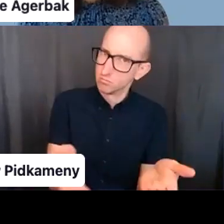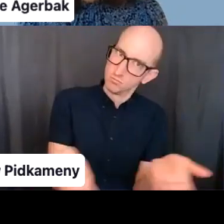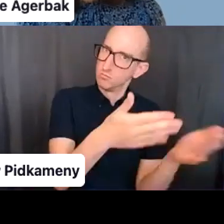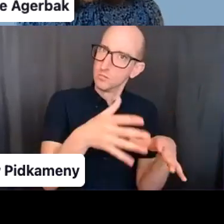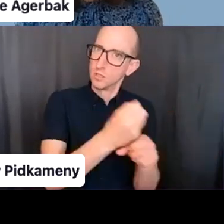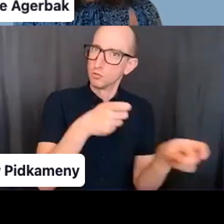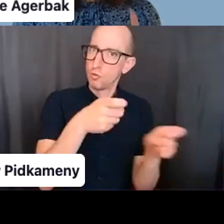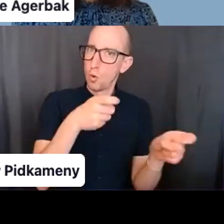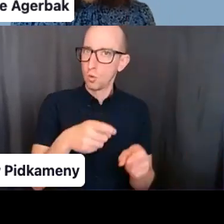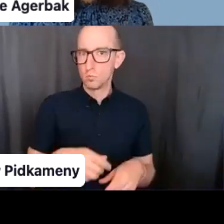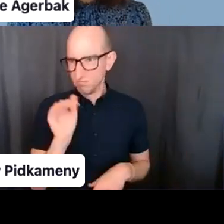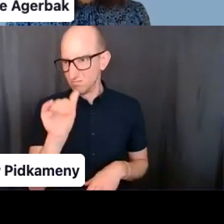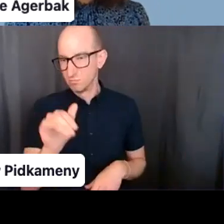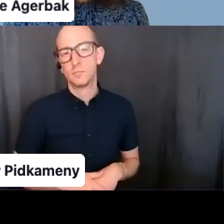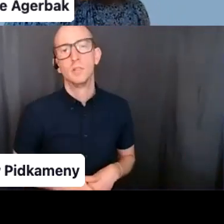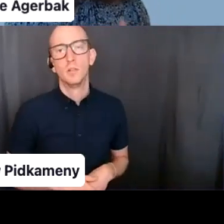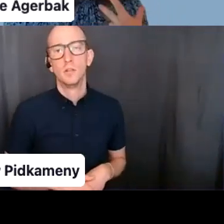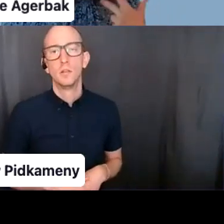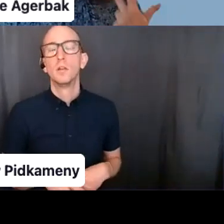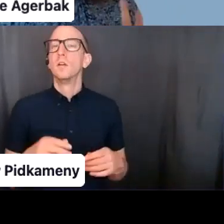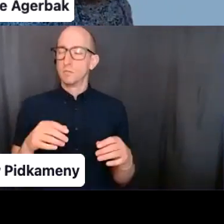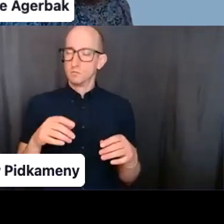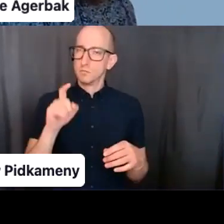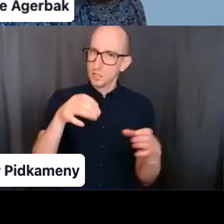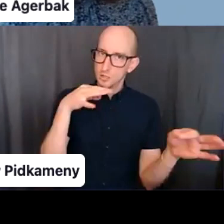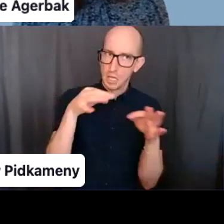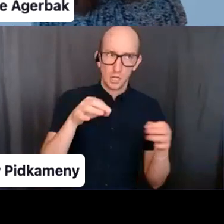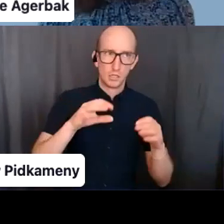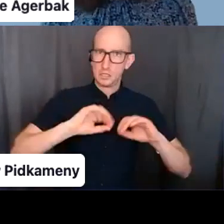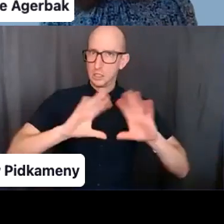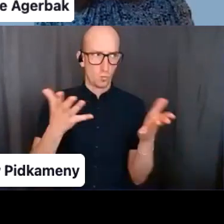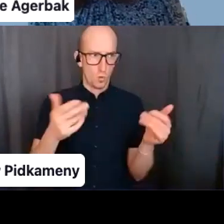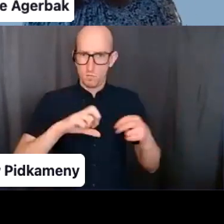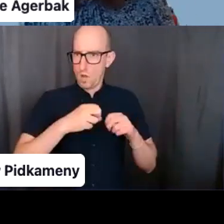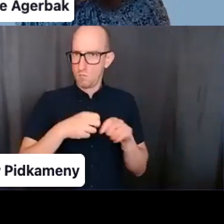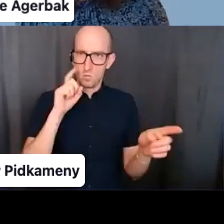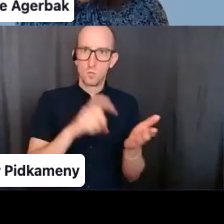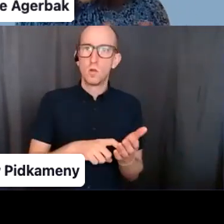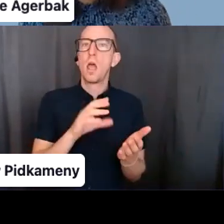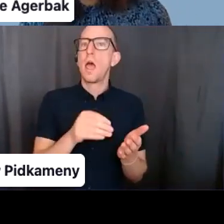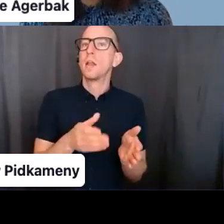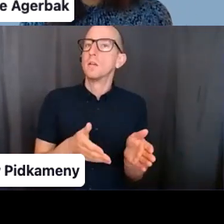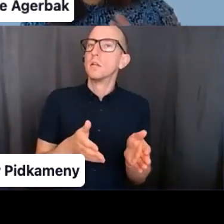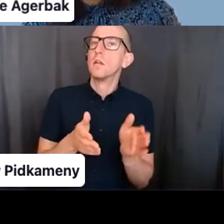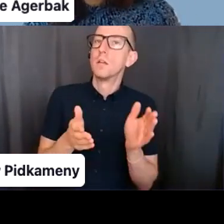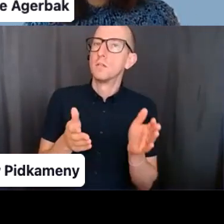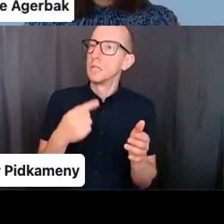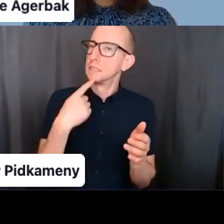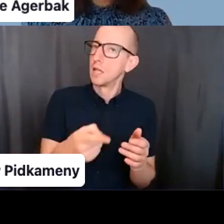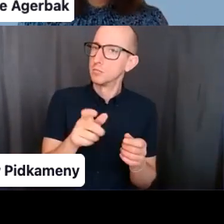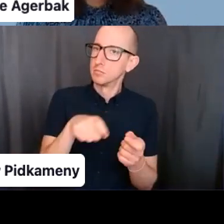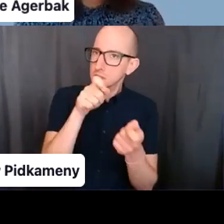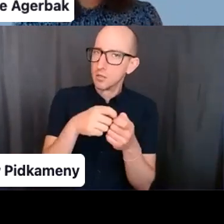explain clearly what the issue is and what behavior you expect. Give them a